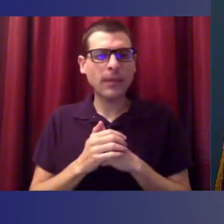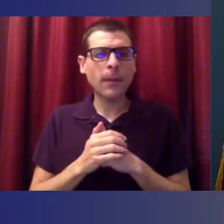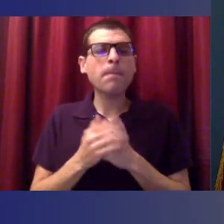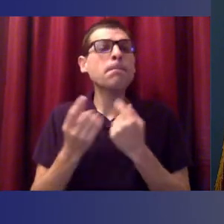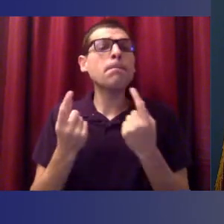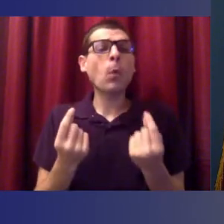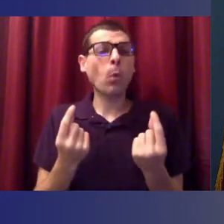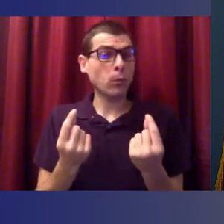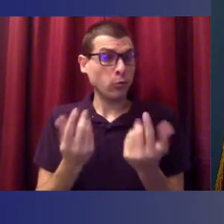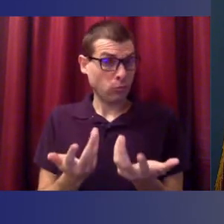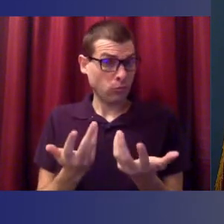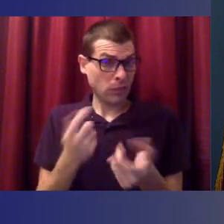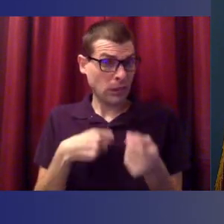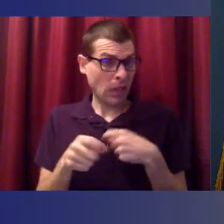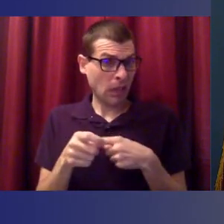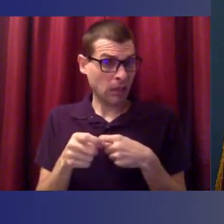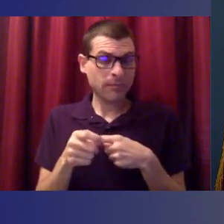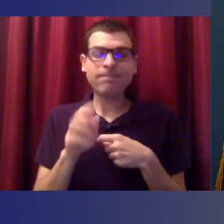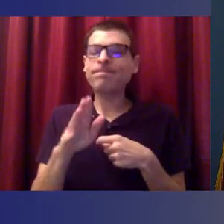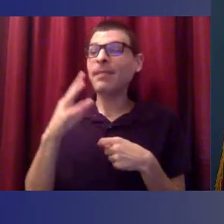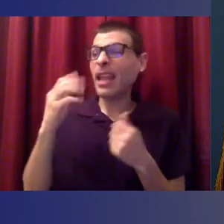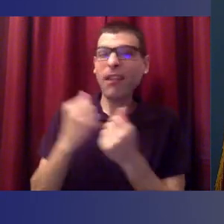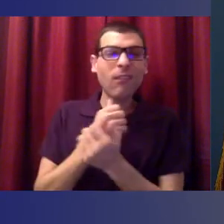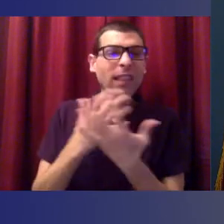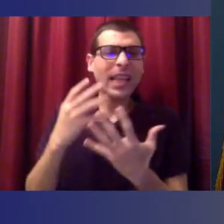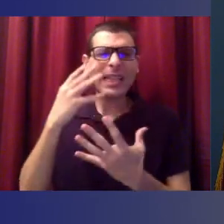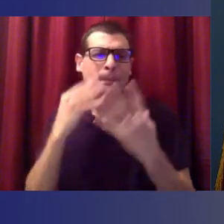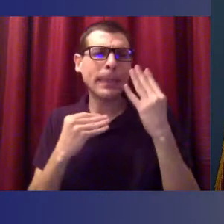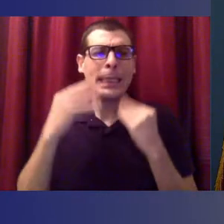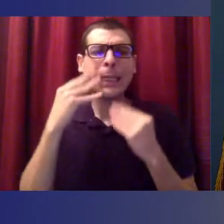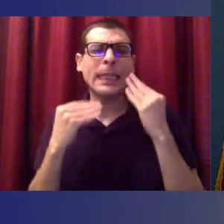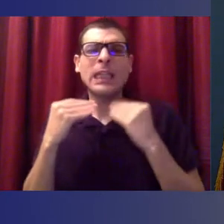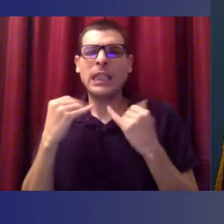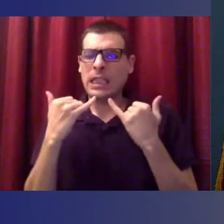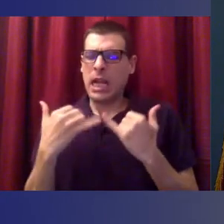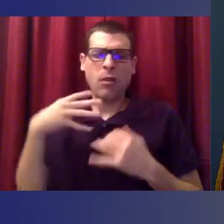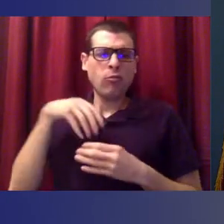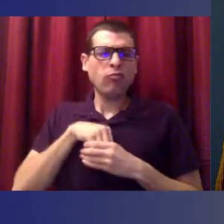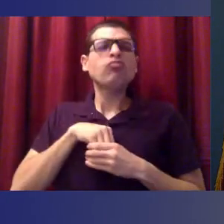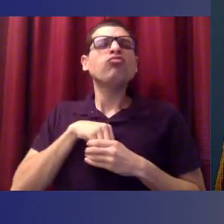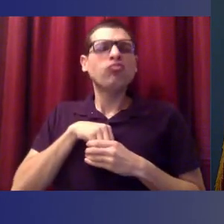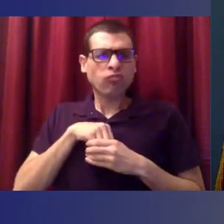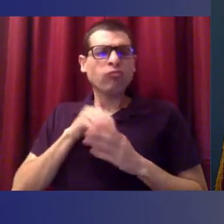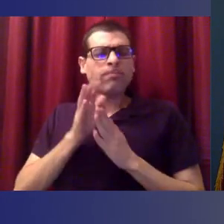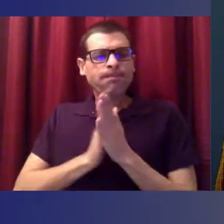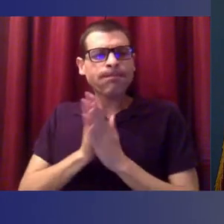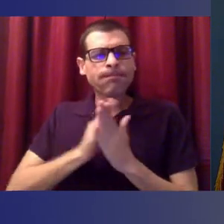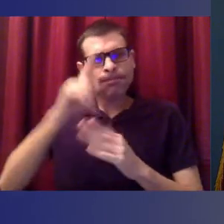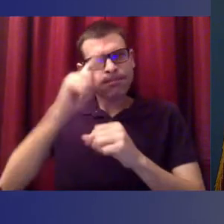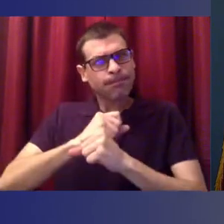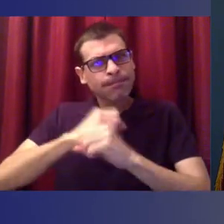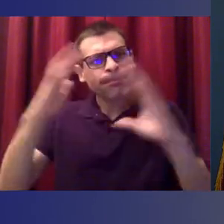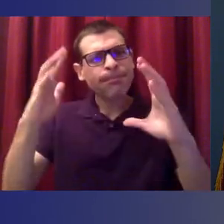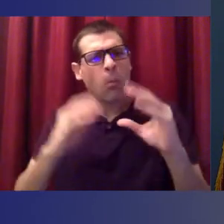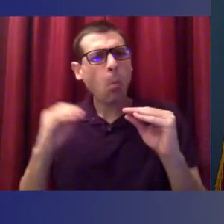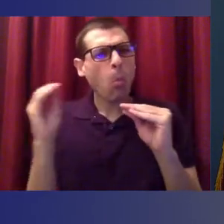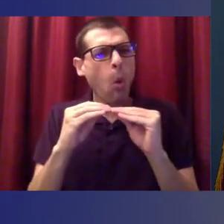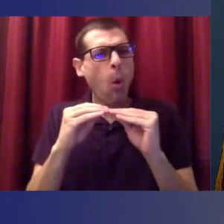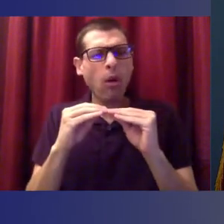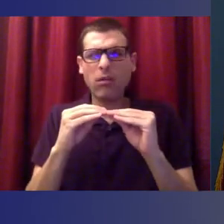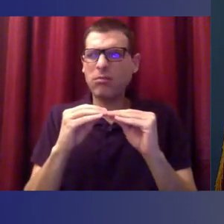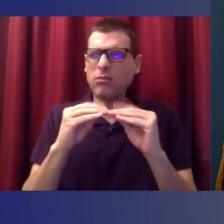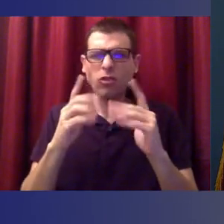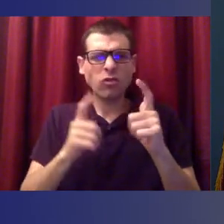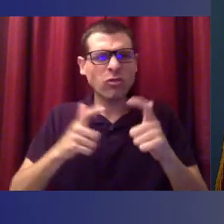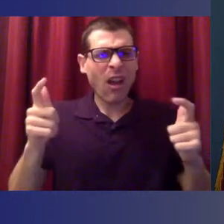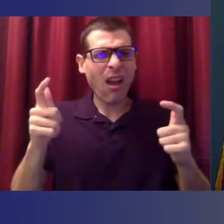have to use these experiences to imagine bigger, to propel us to build something better, to capture